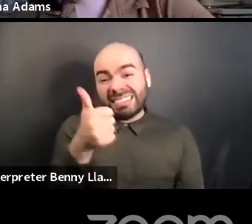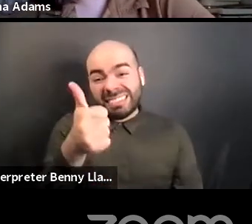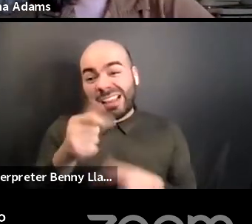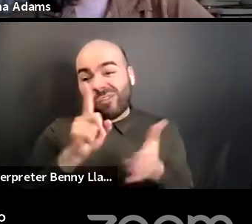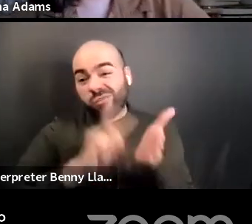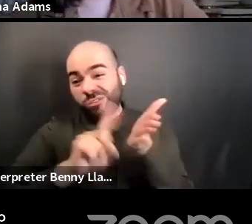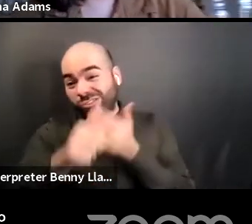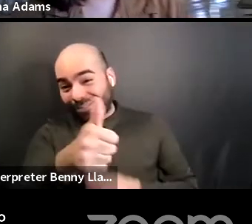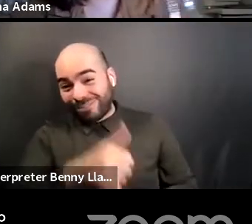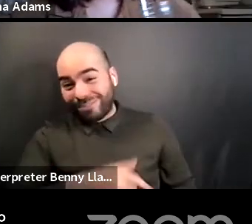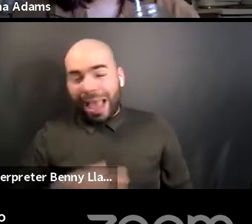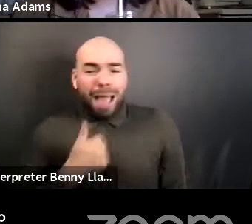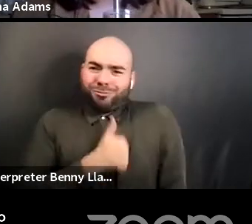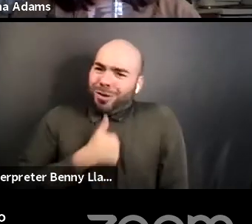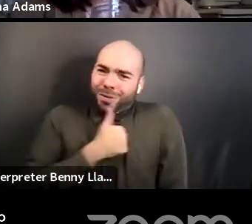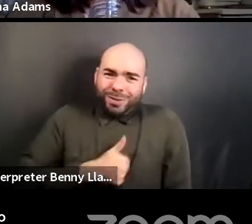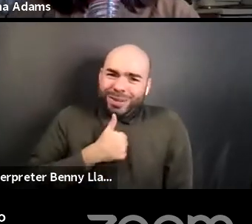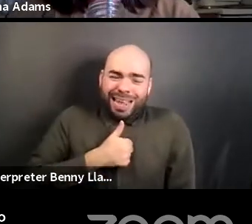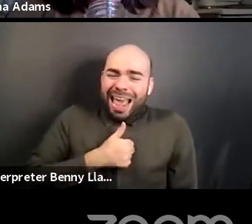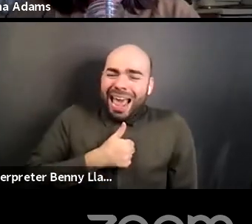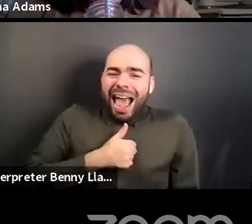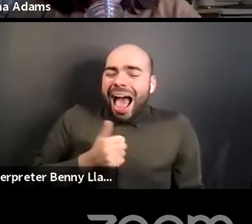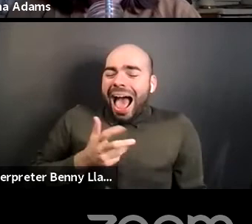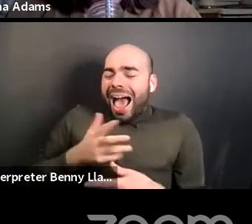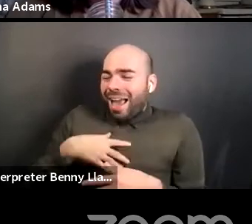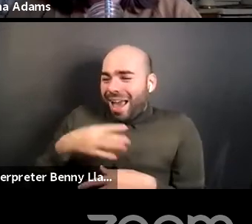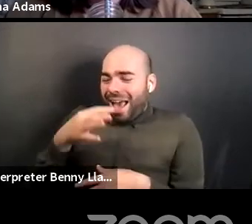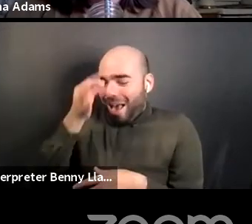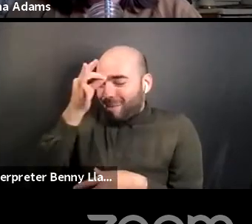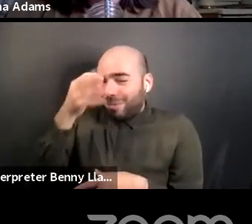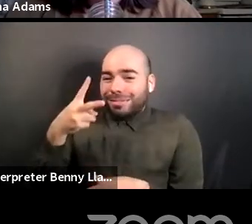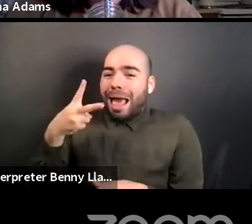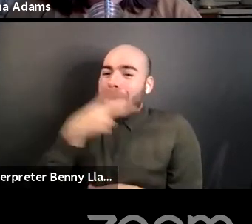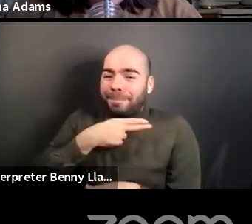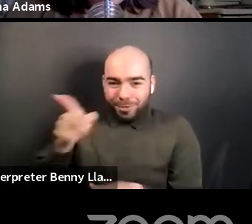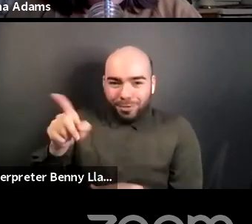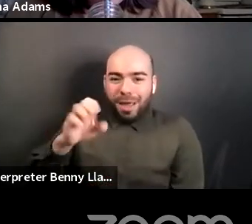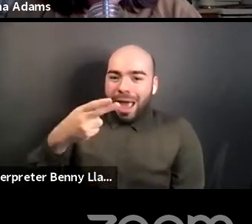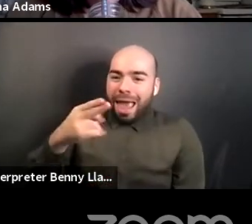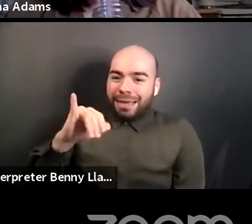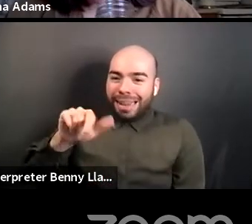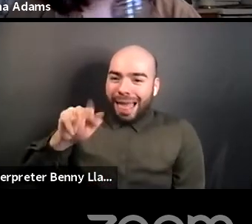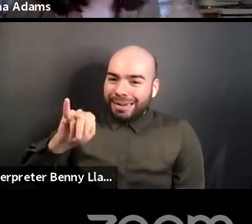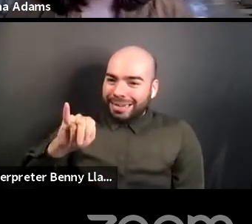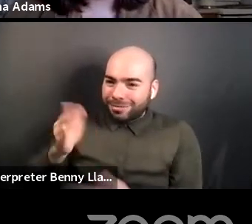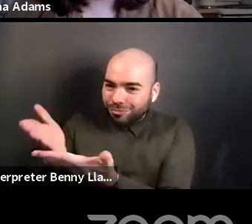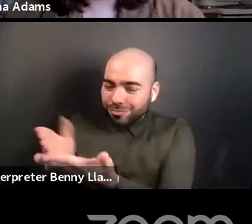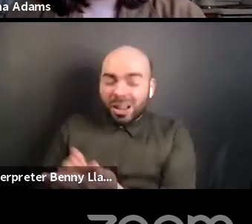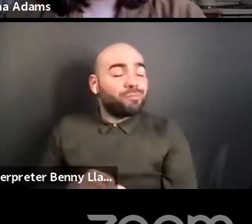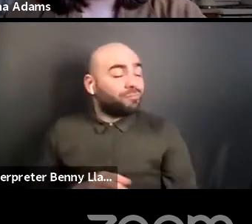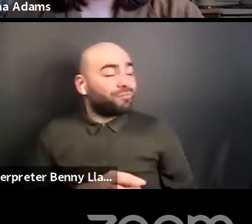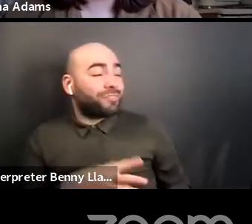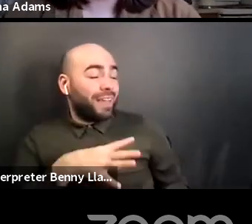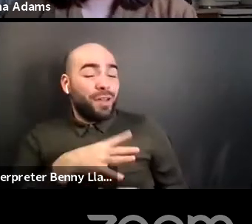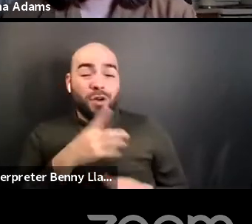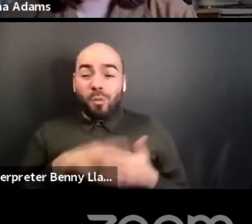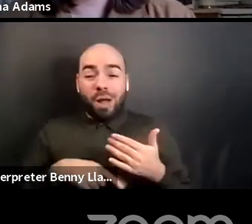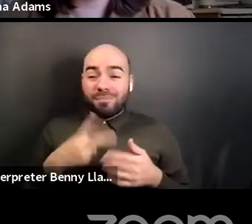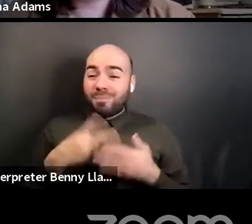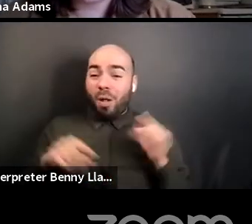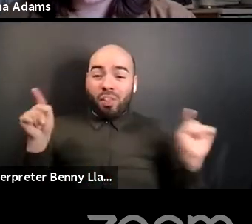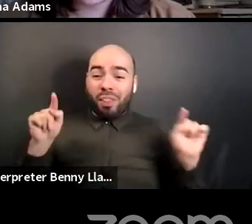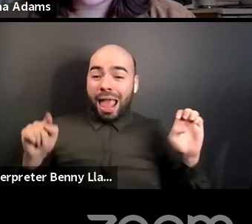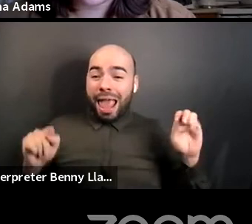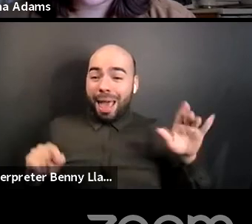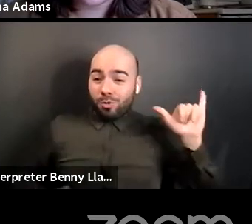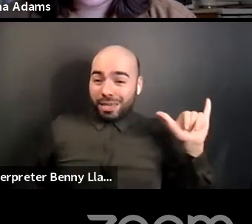and I'm sorry, I almost cut you off, Ilani. Very good. Just going off of what Montana and Emery said, I don't know if